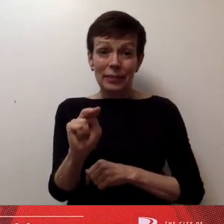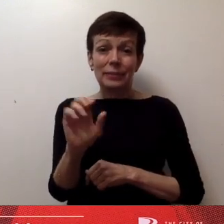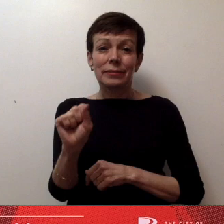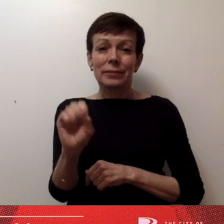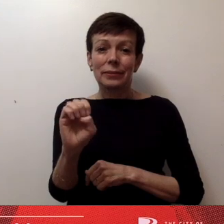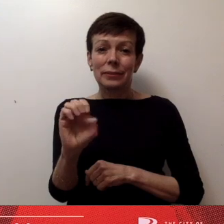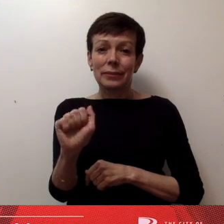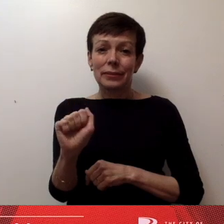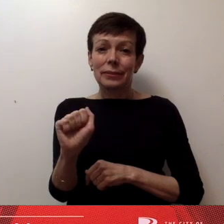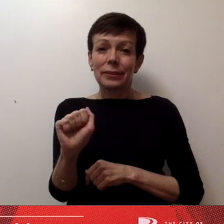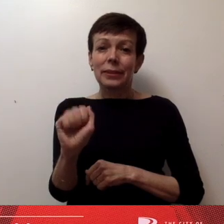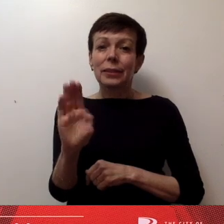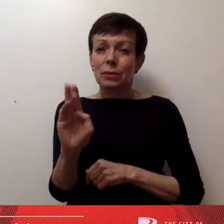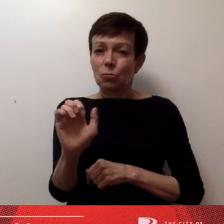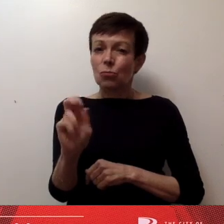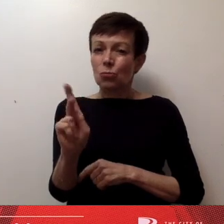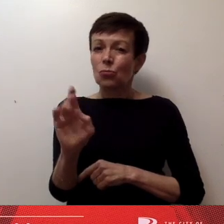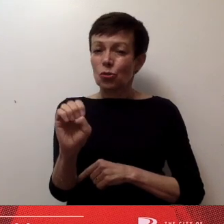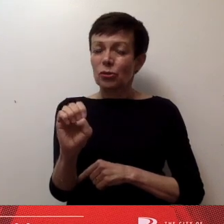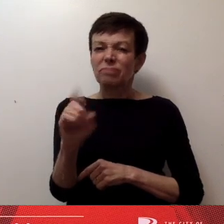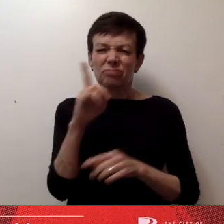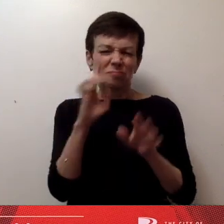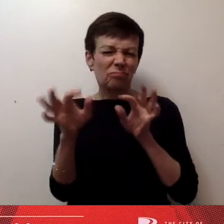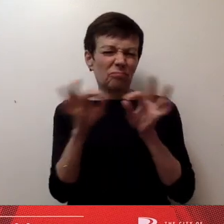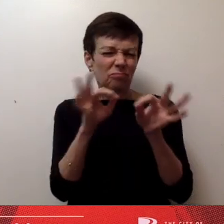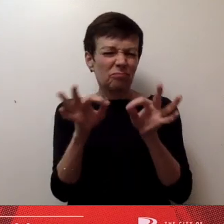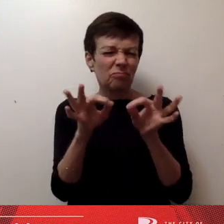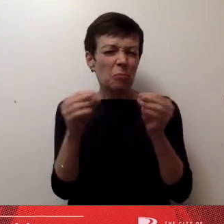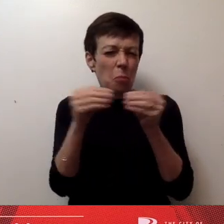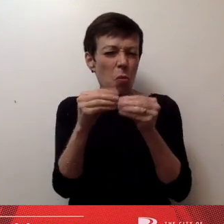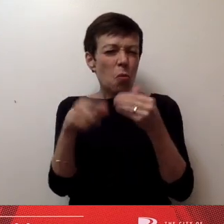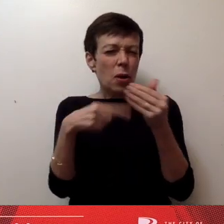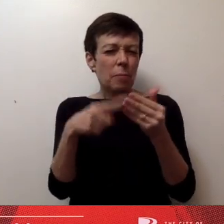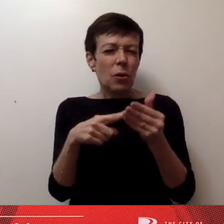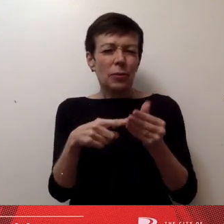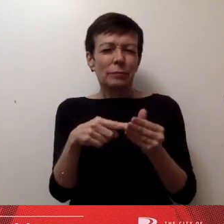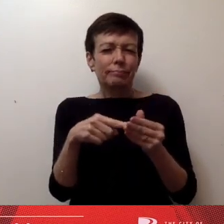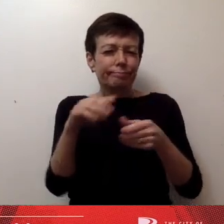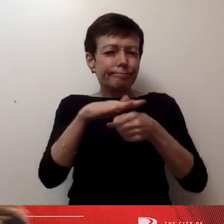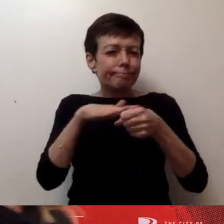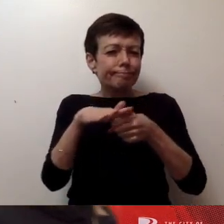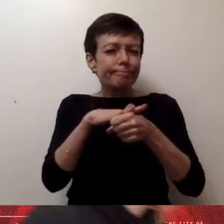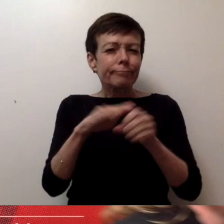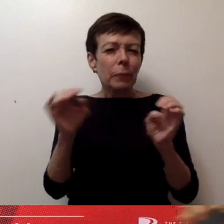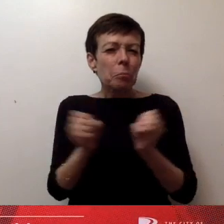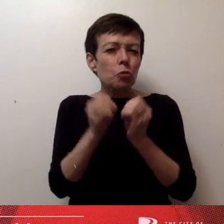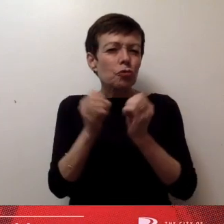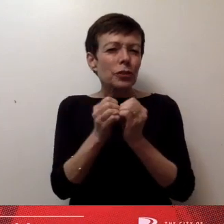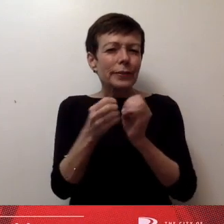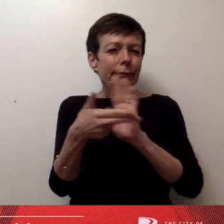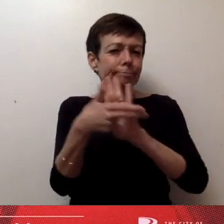more about the state of local emergency and provide some other information for today. Thank you, everyone.